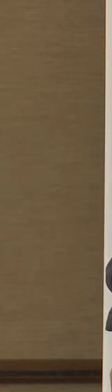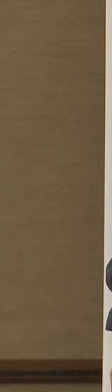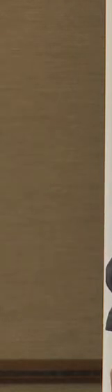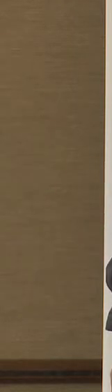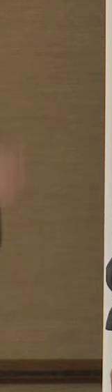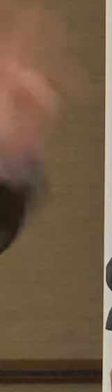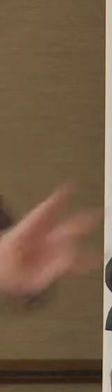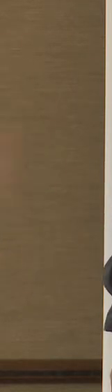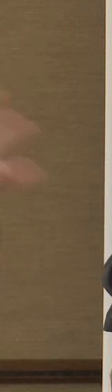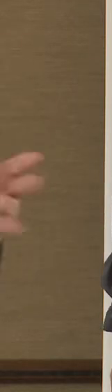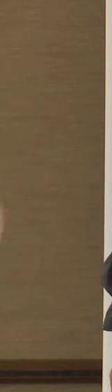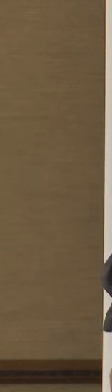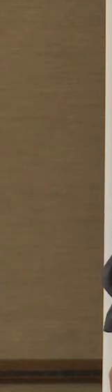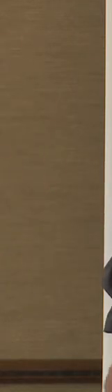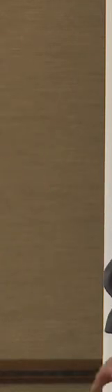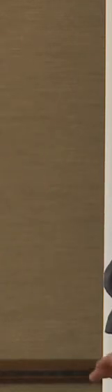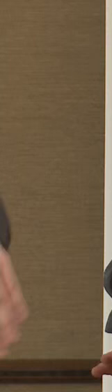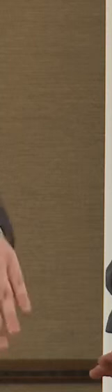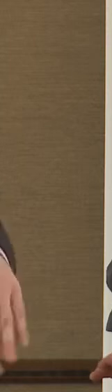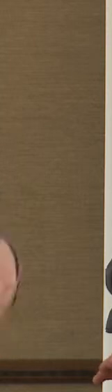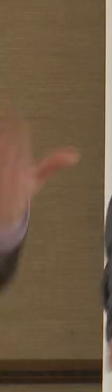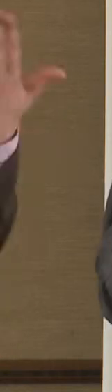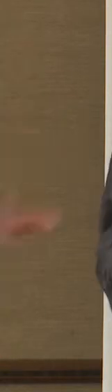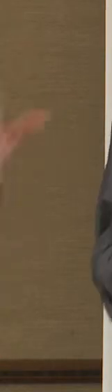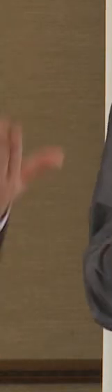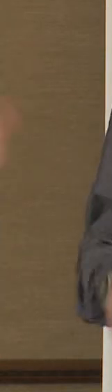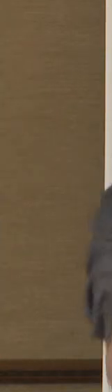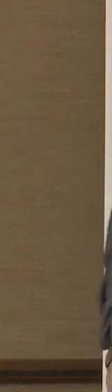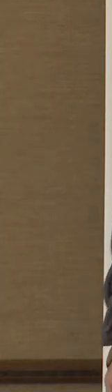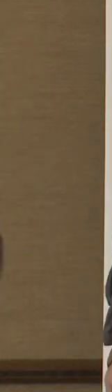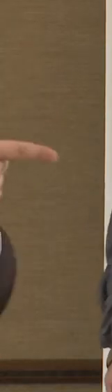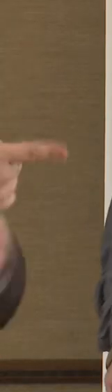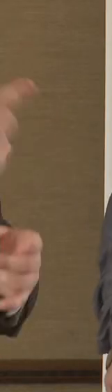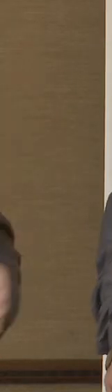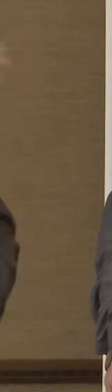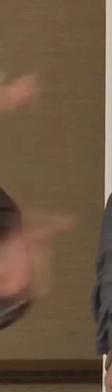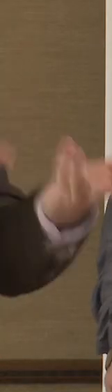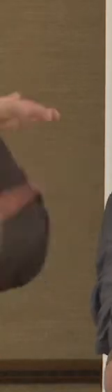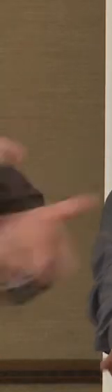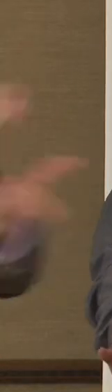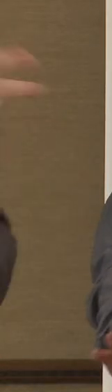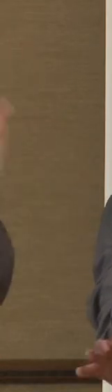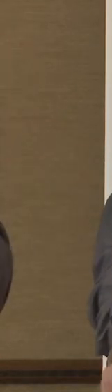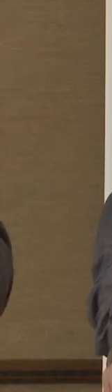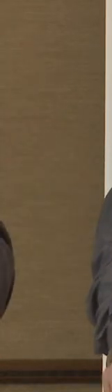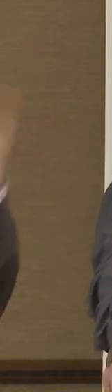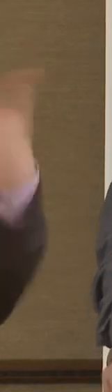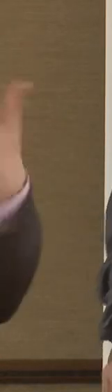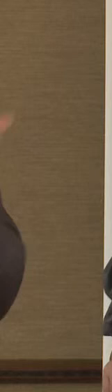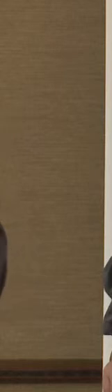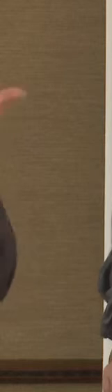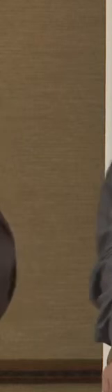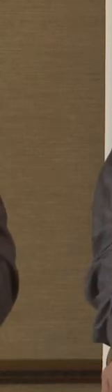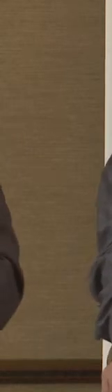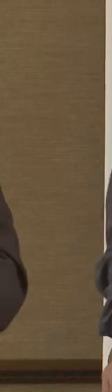the issue from the needs of the citizens themselves? I say those are two key lessons I remember we were working on that have stuck with me